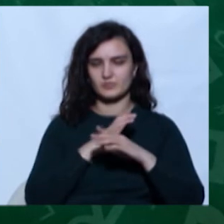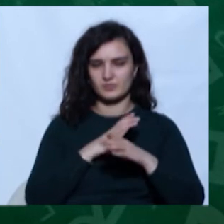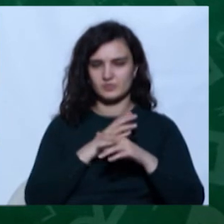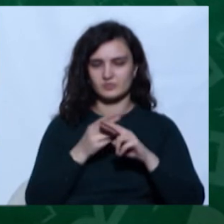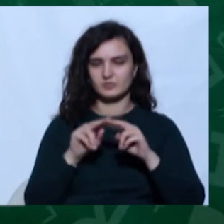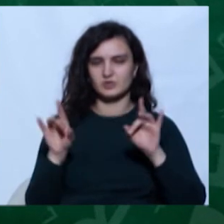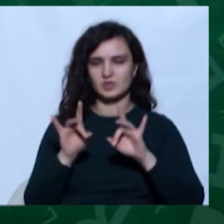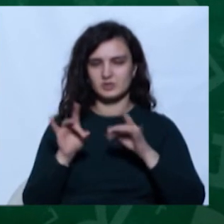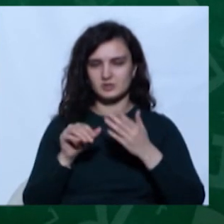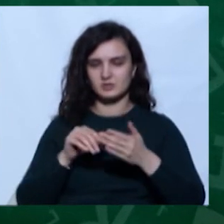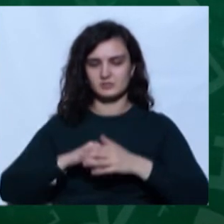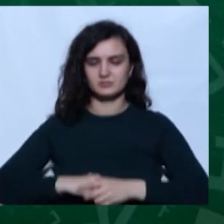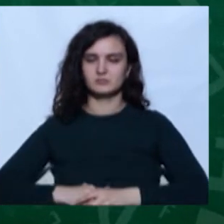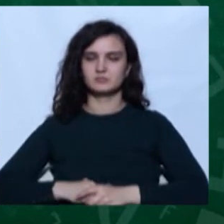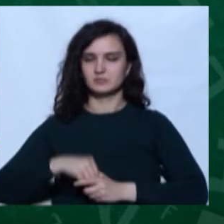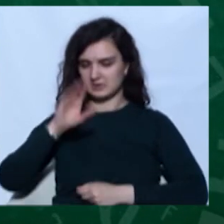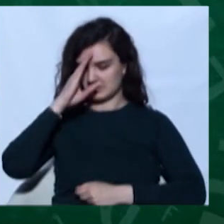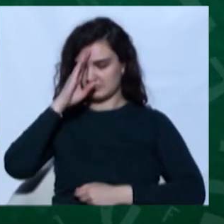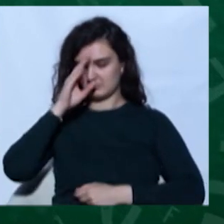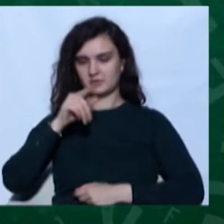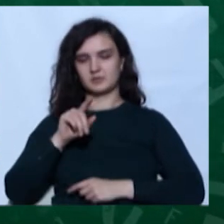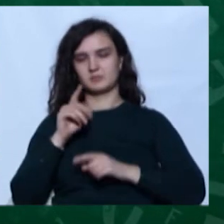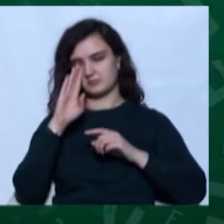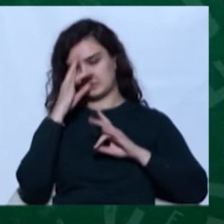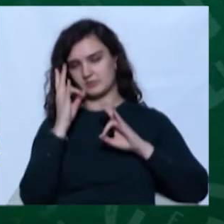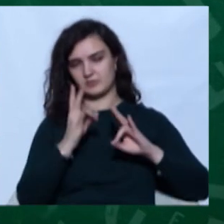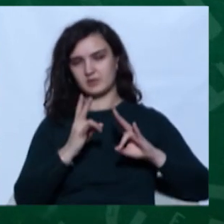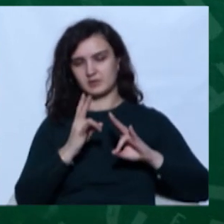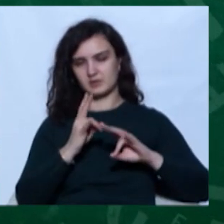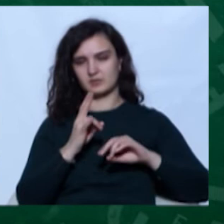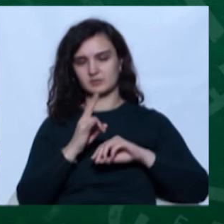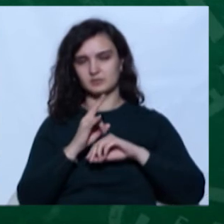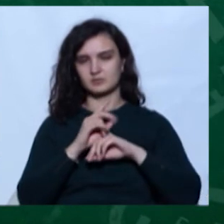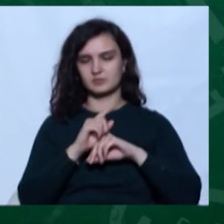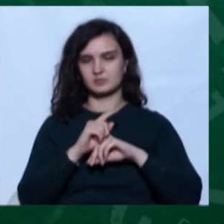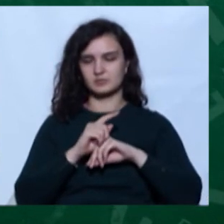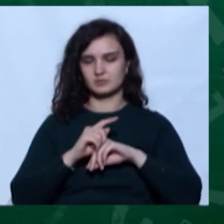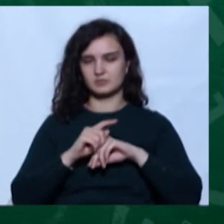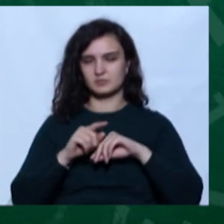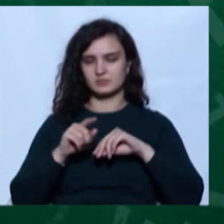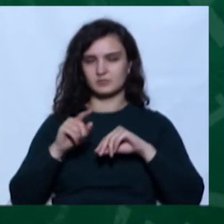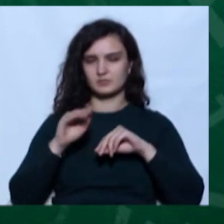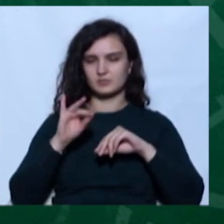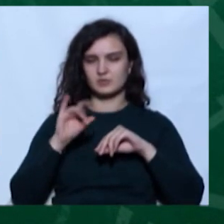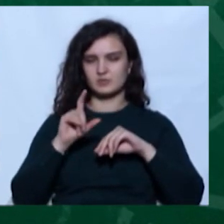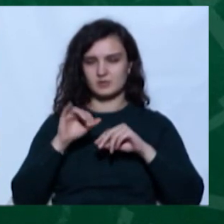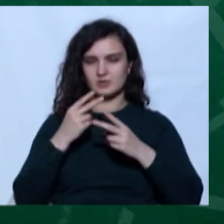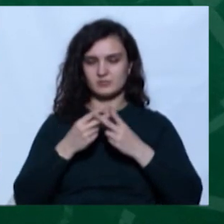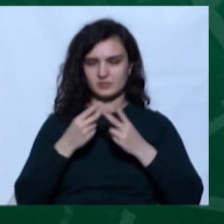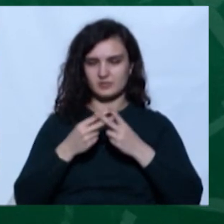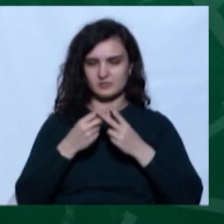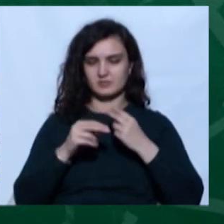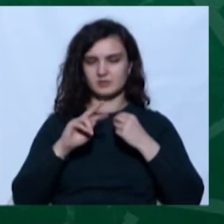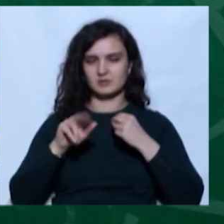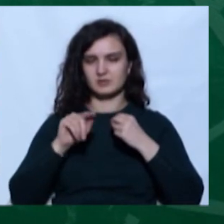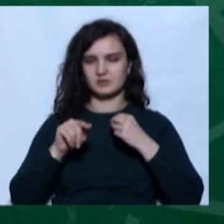have jealousy, enemy, to betray, to accuse, treason, prison,